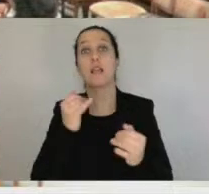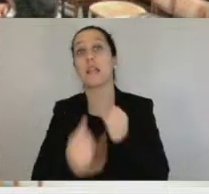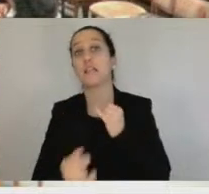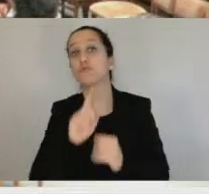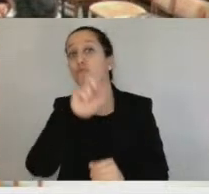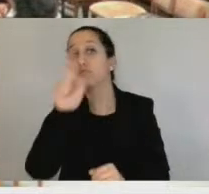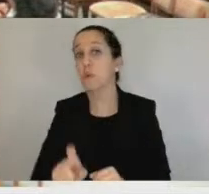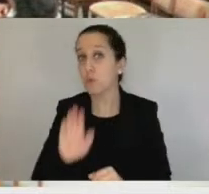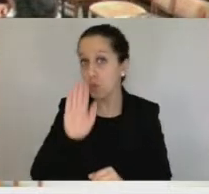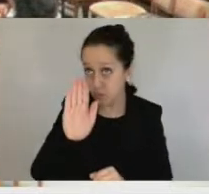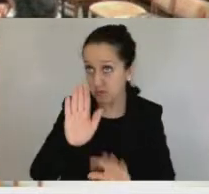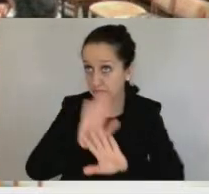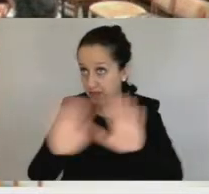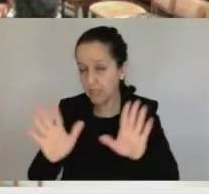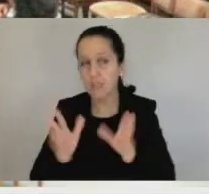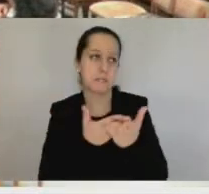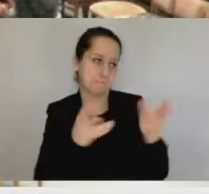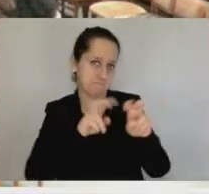respond.